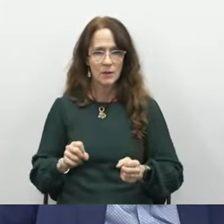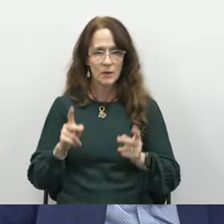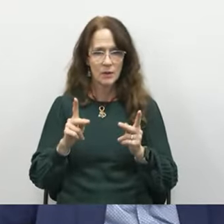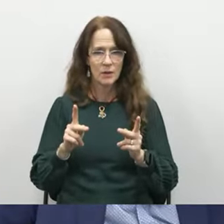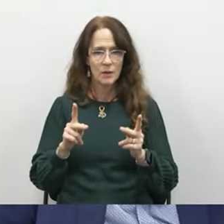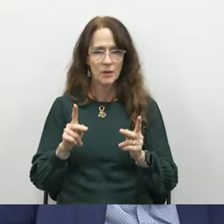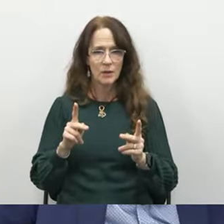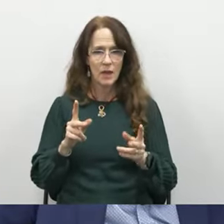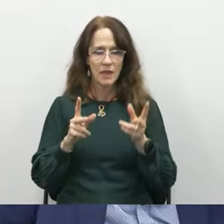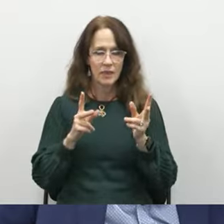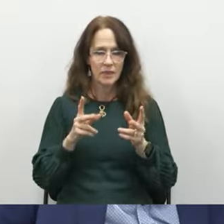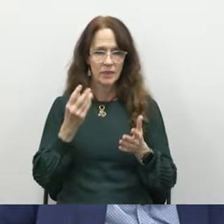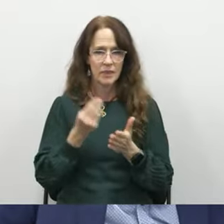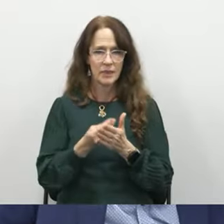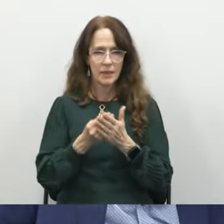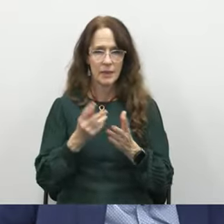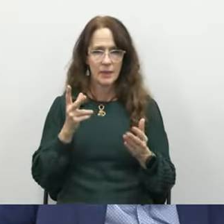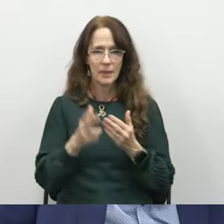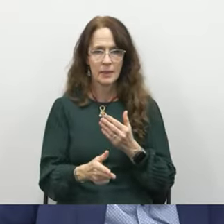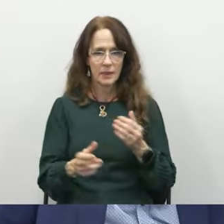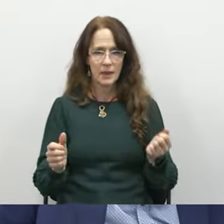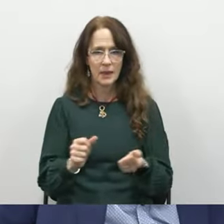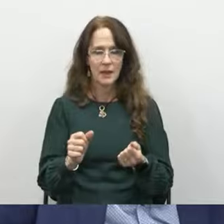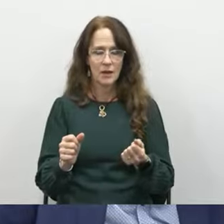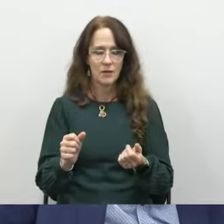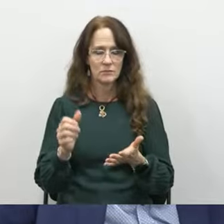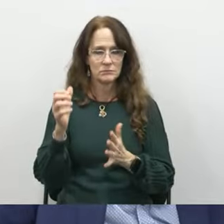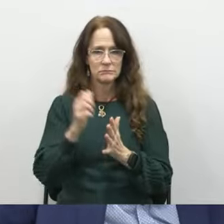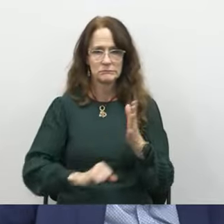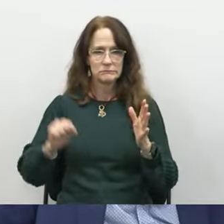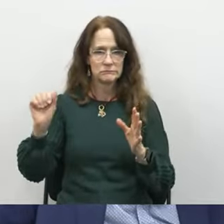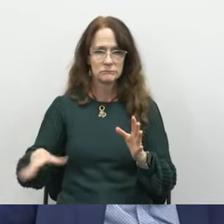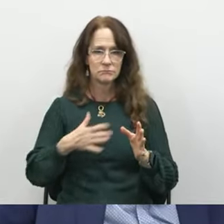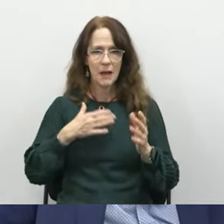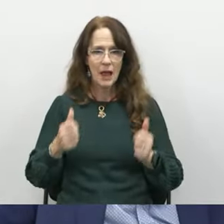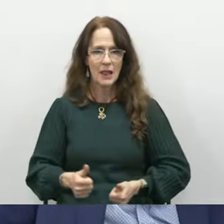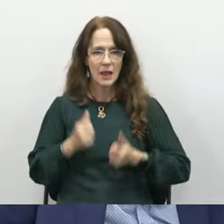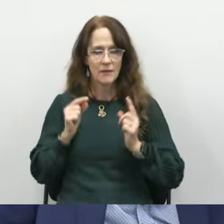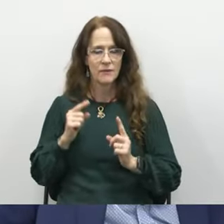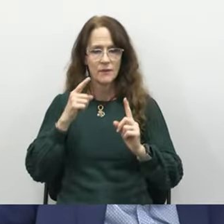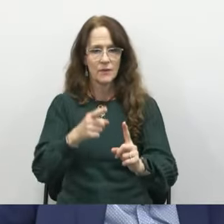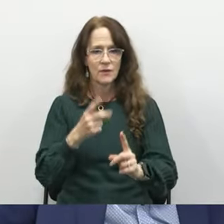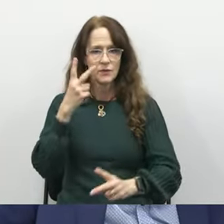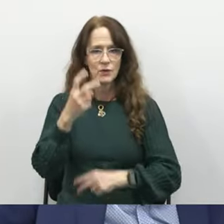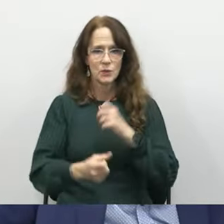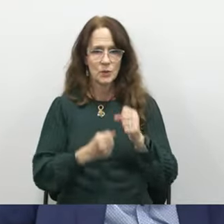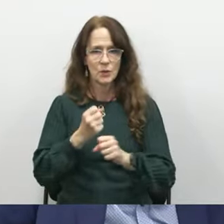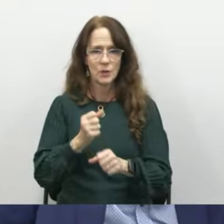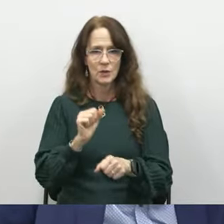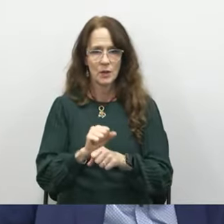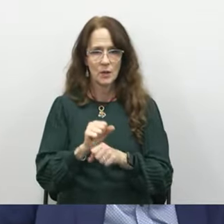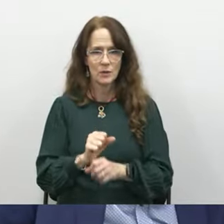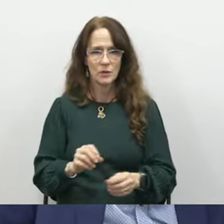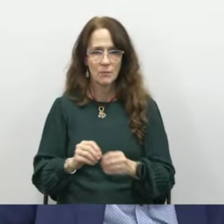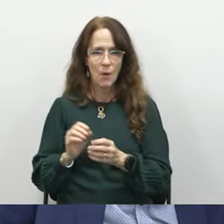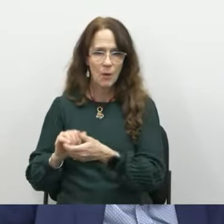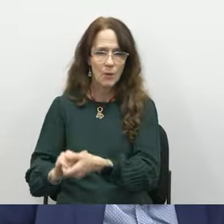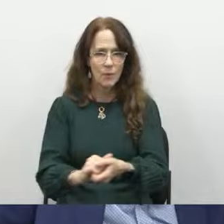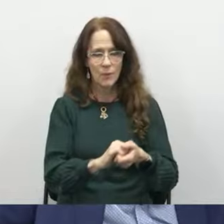these cuts are erasing my life's mission. Over the past 2 years, our work has become more collaborative